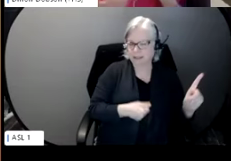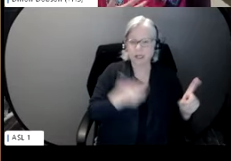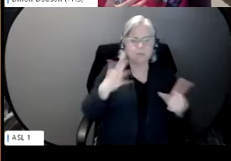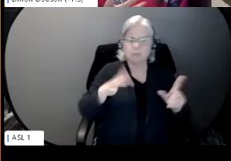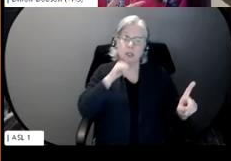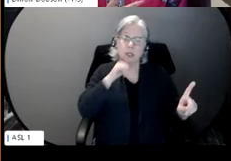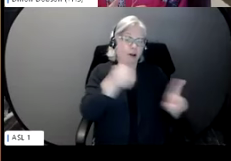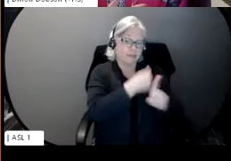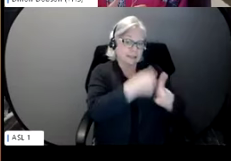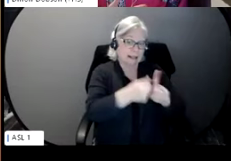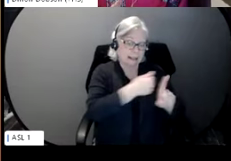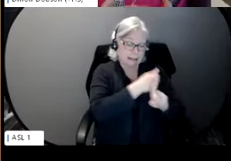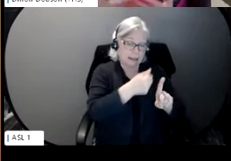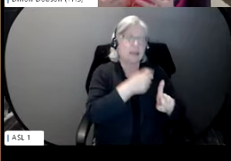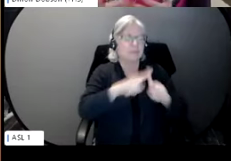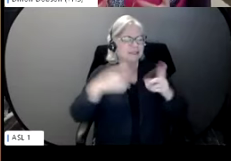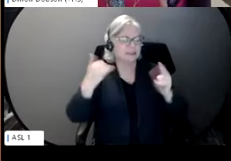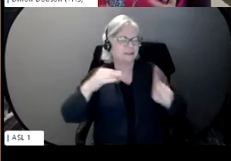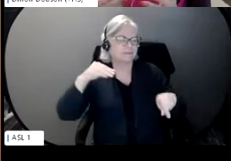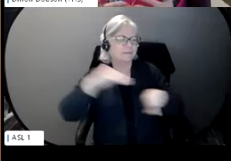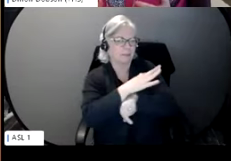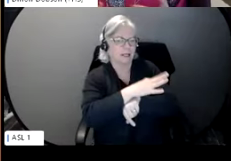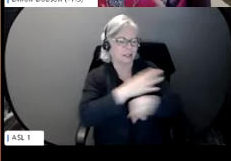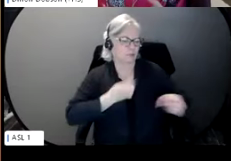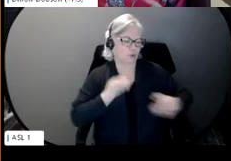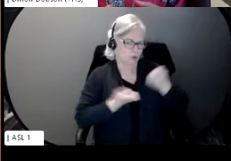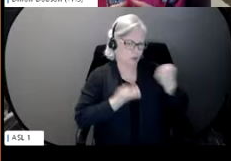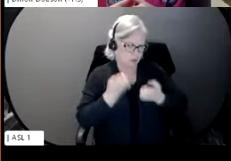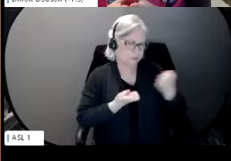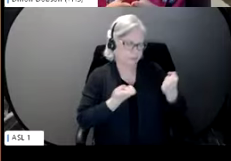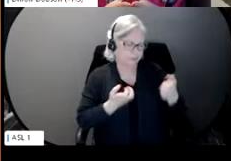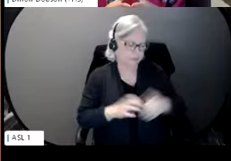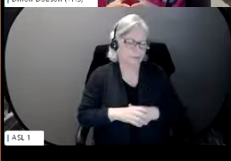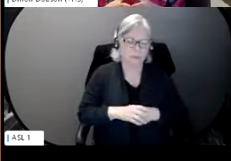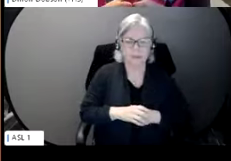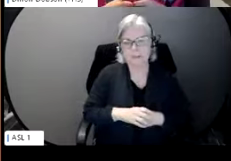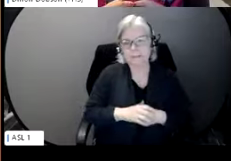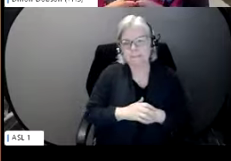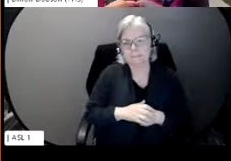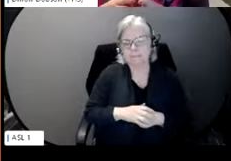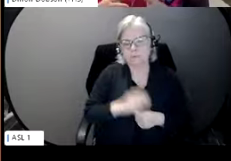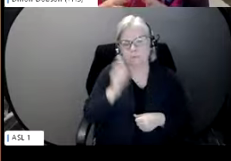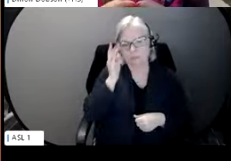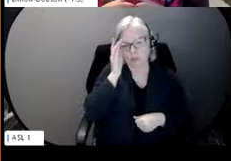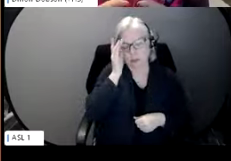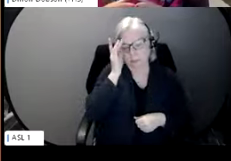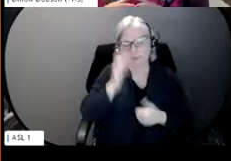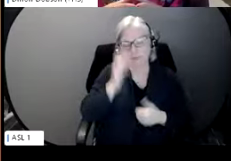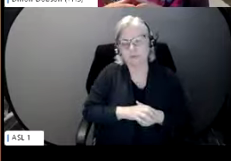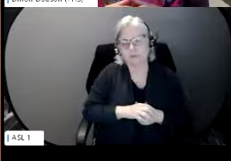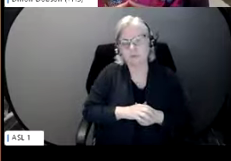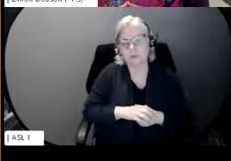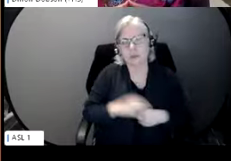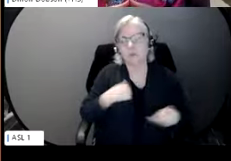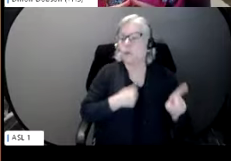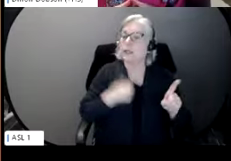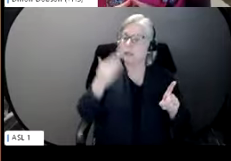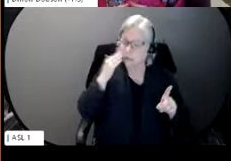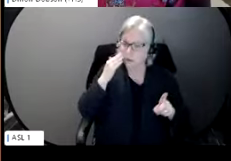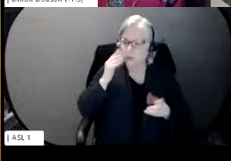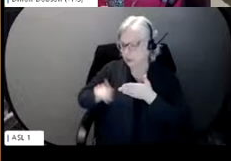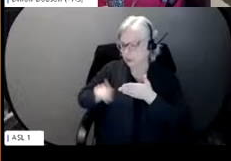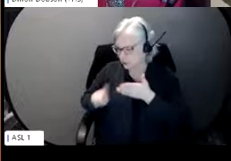impacted, they're certainly being impacted emotionally and what they're bearing witness to, right? We know that research indicates that